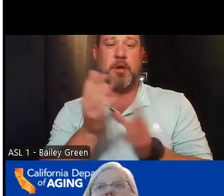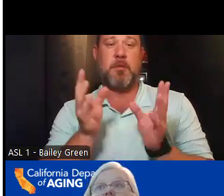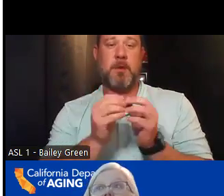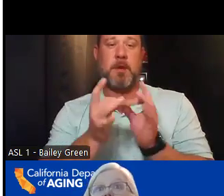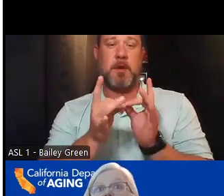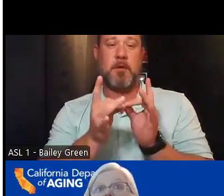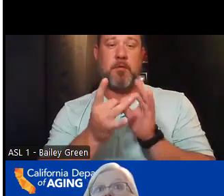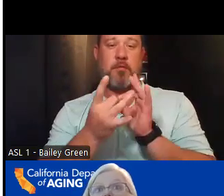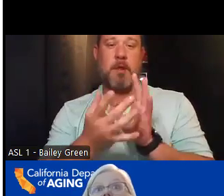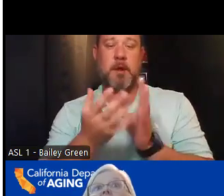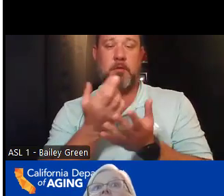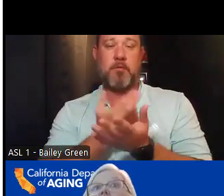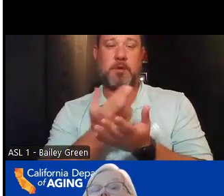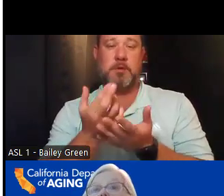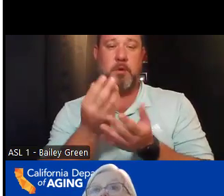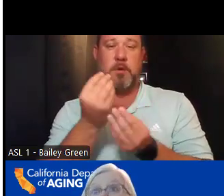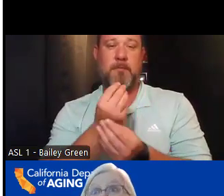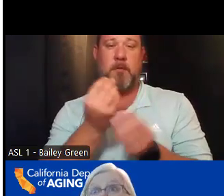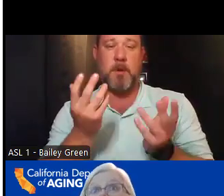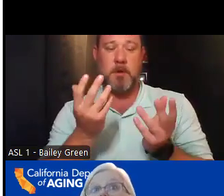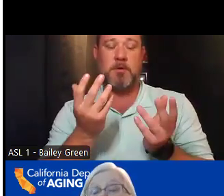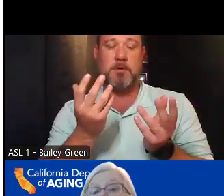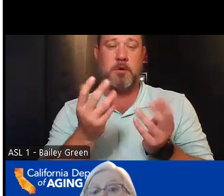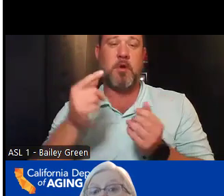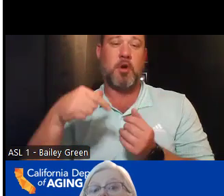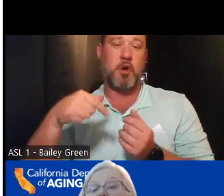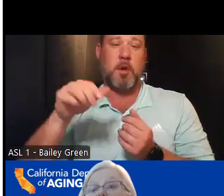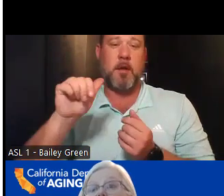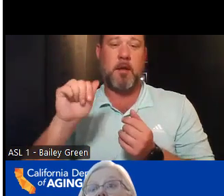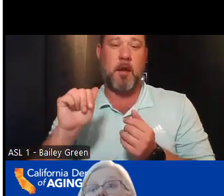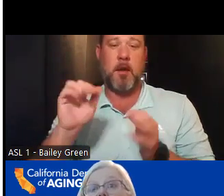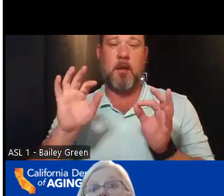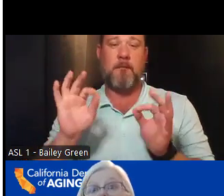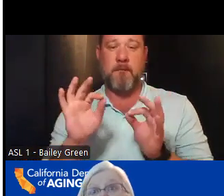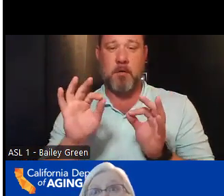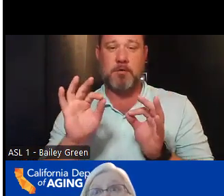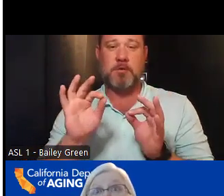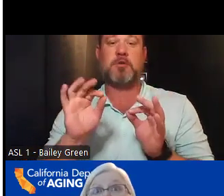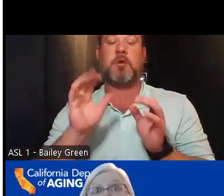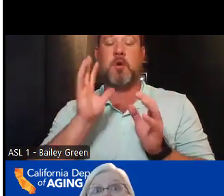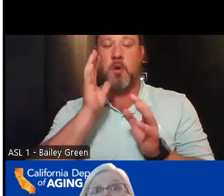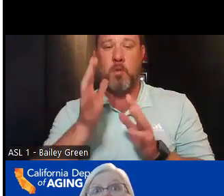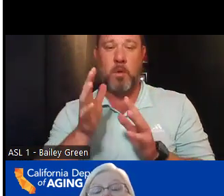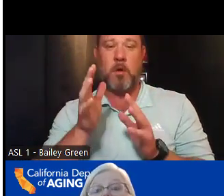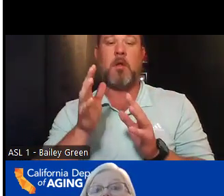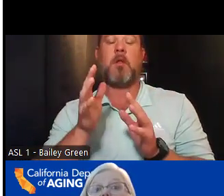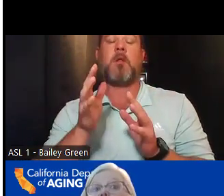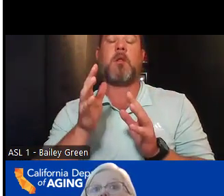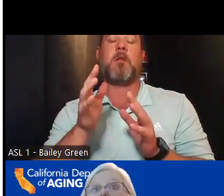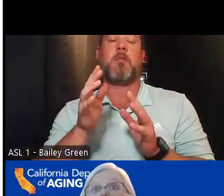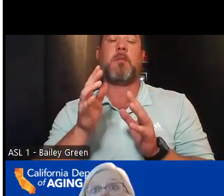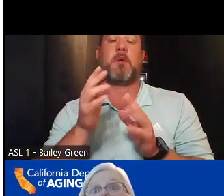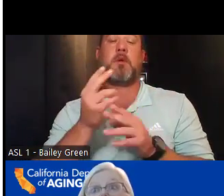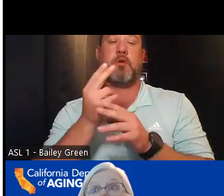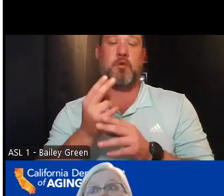meeting-related resources and information. The question and answer function is enabled for our public attendees, and we